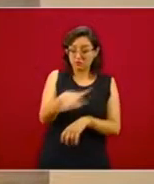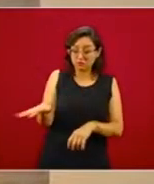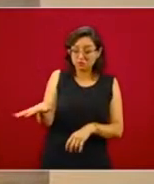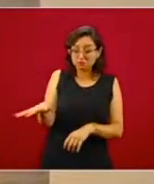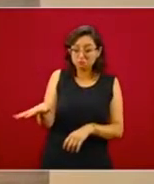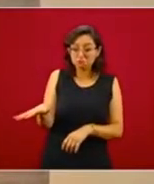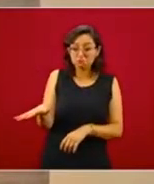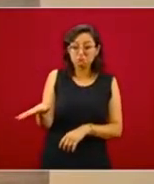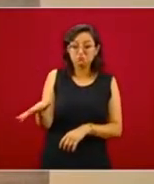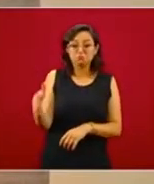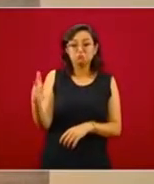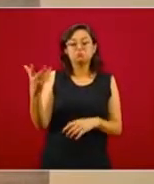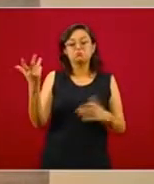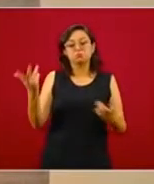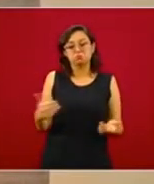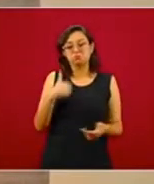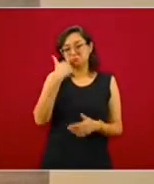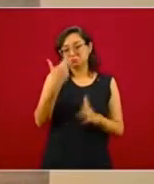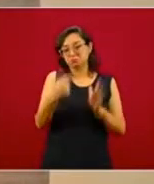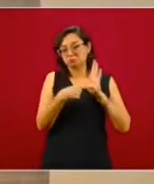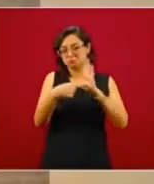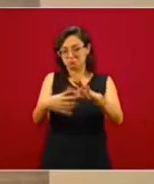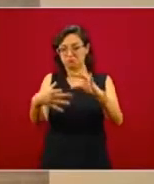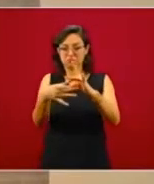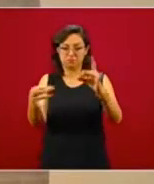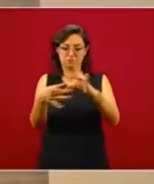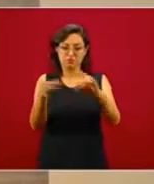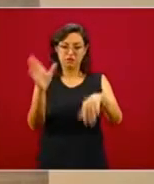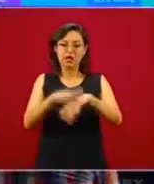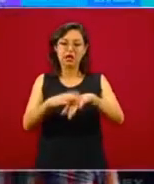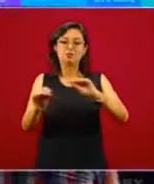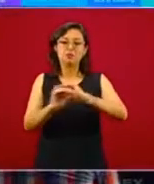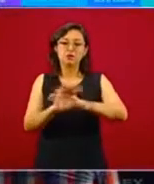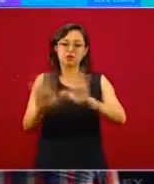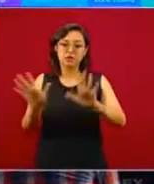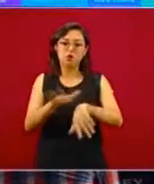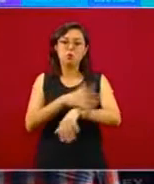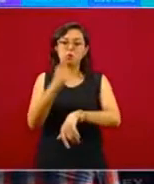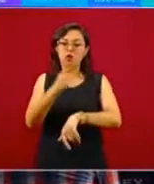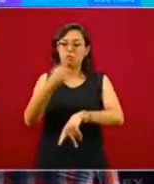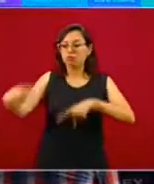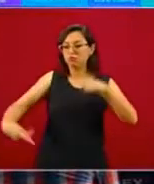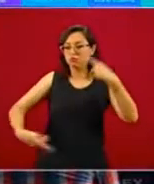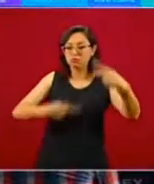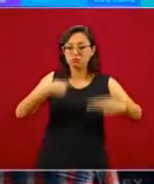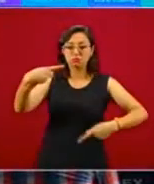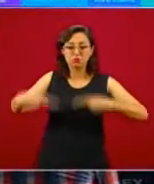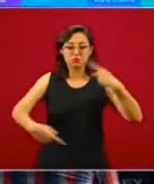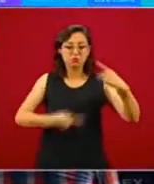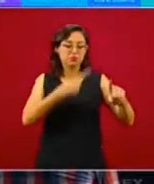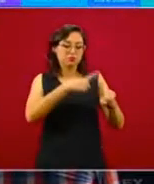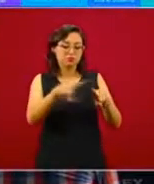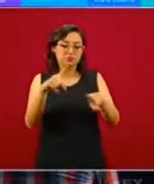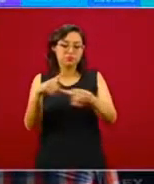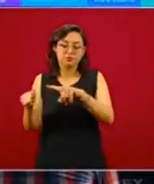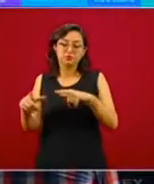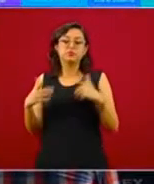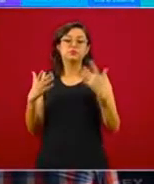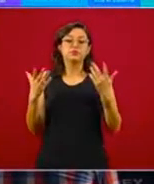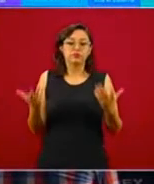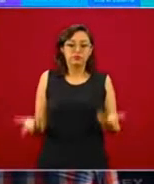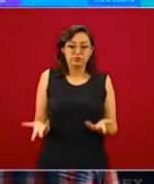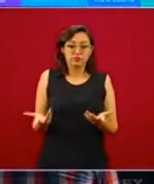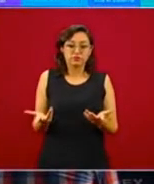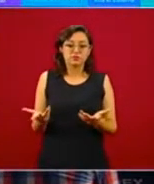in very general terms. That is something I wanted to clarify because we've been having